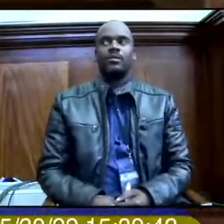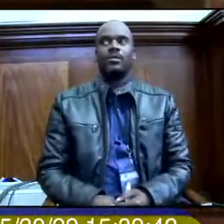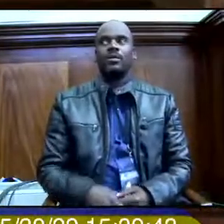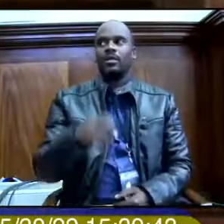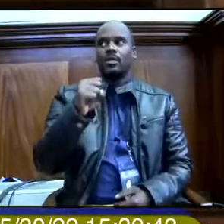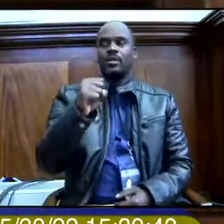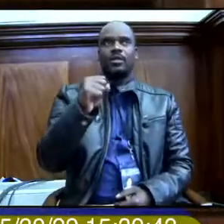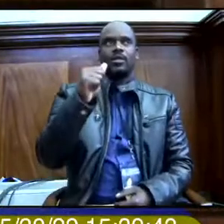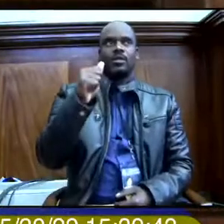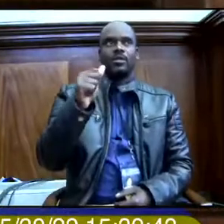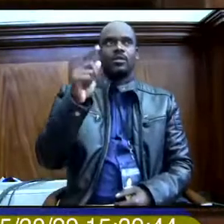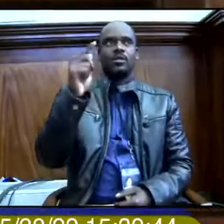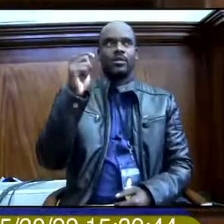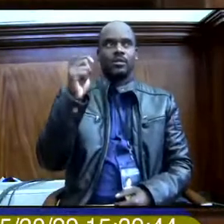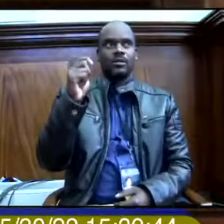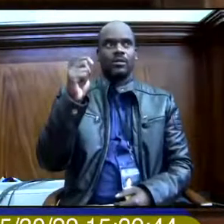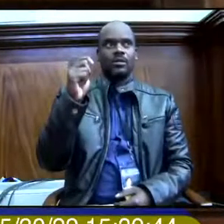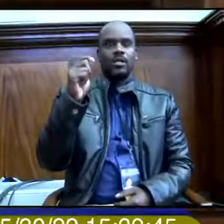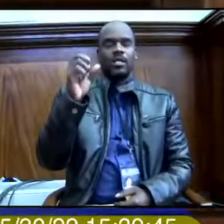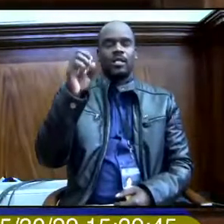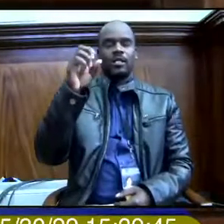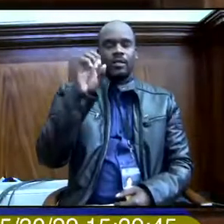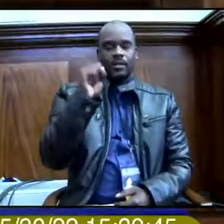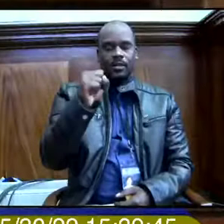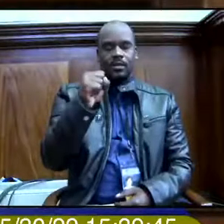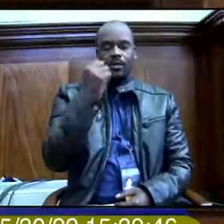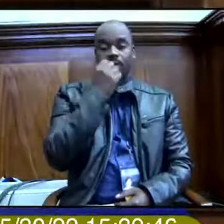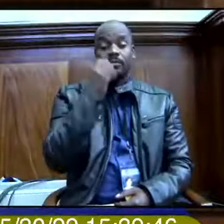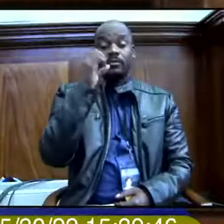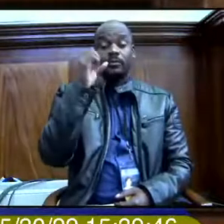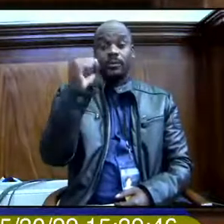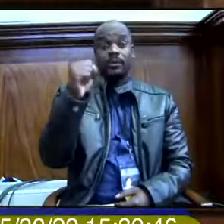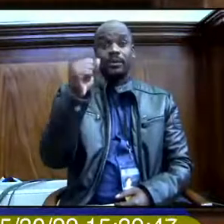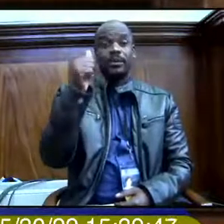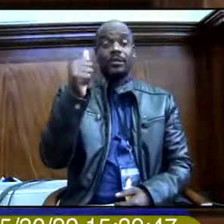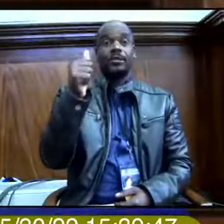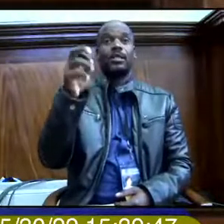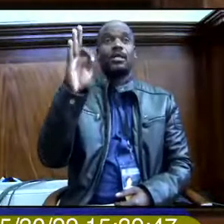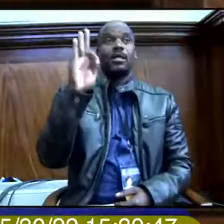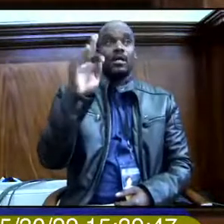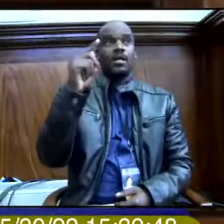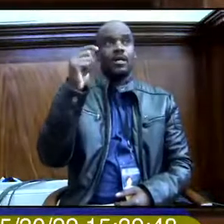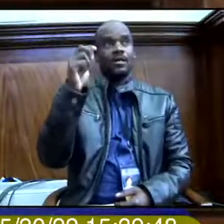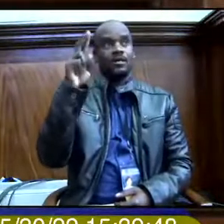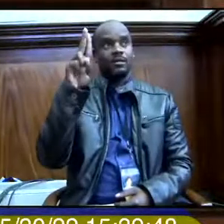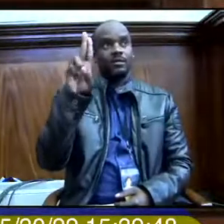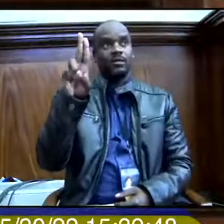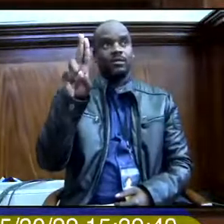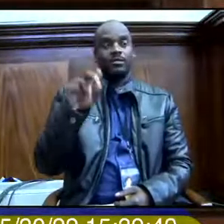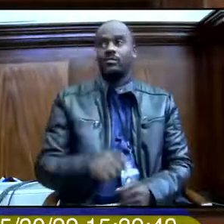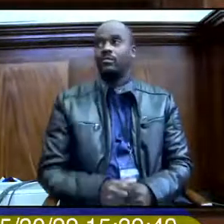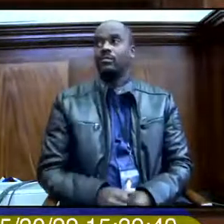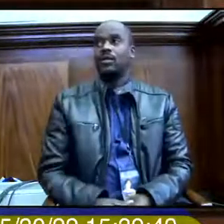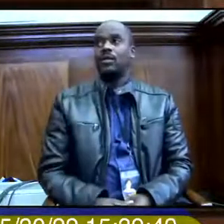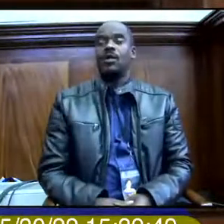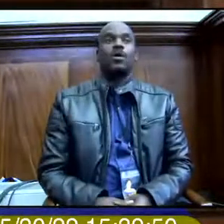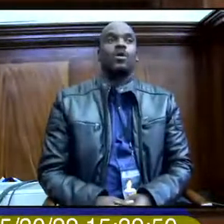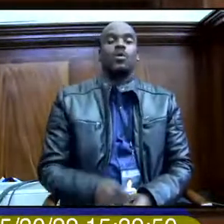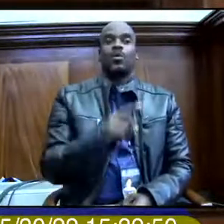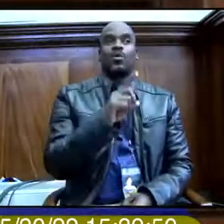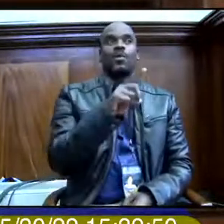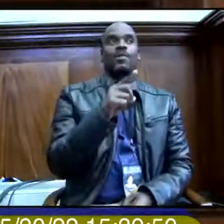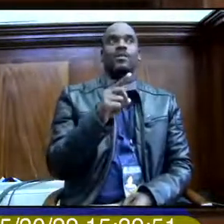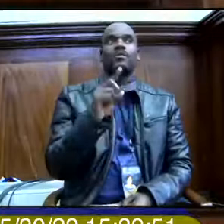can i i just recognize one hand one two